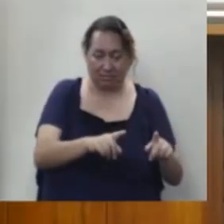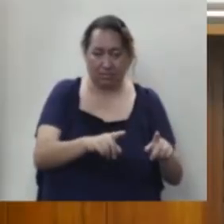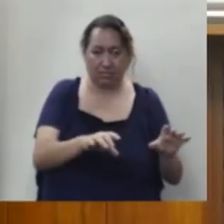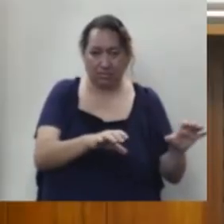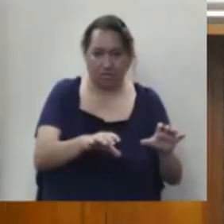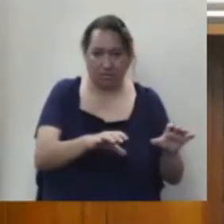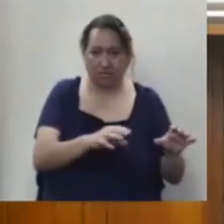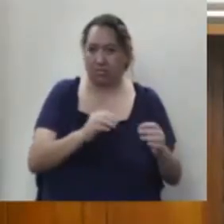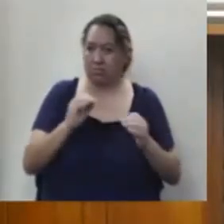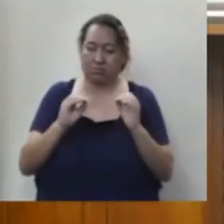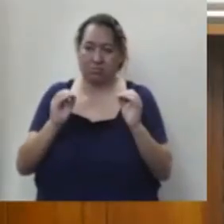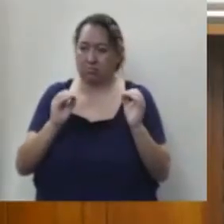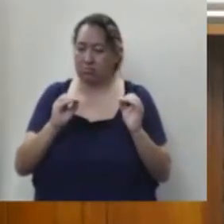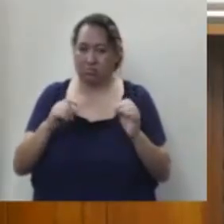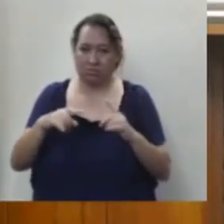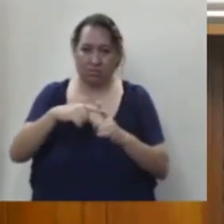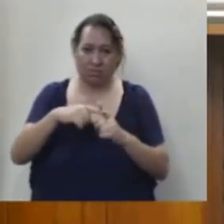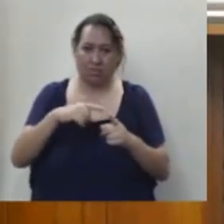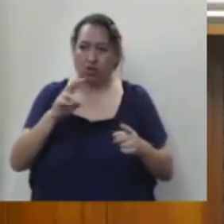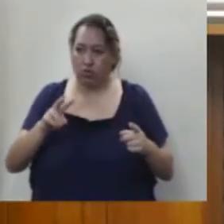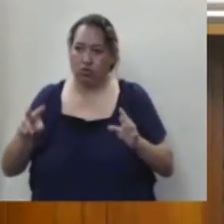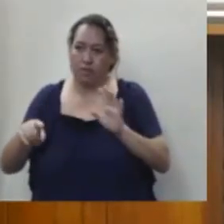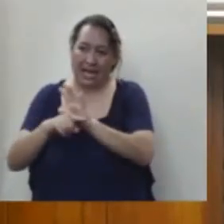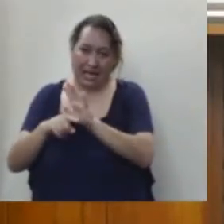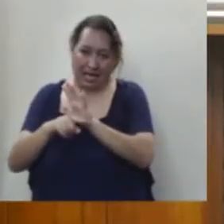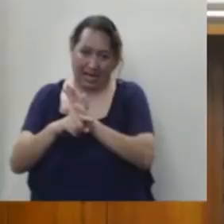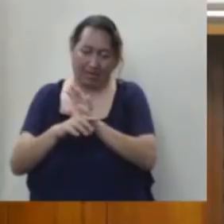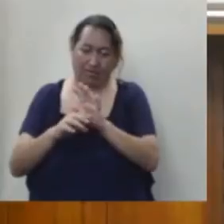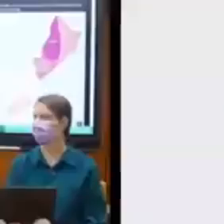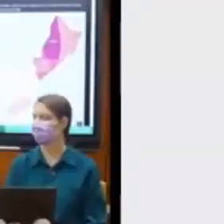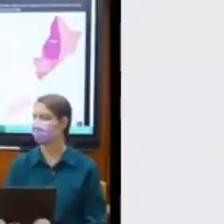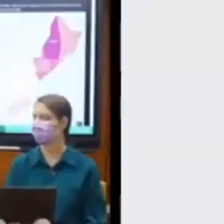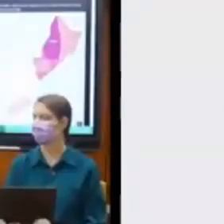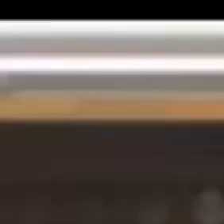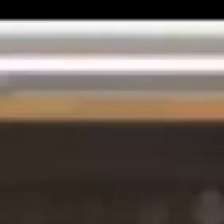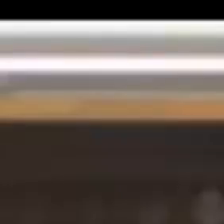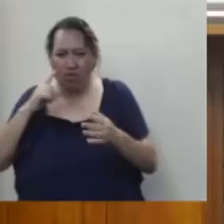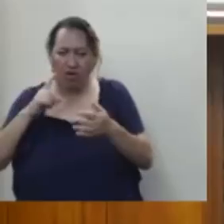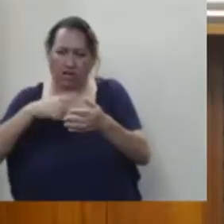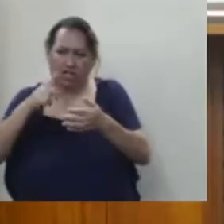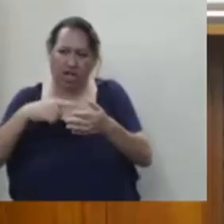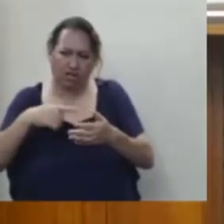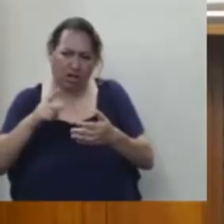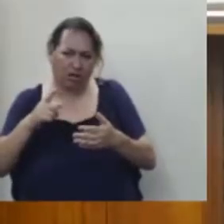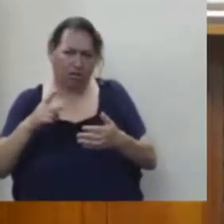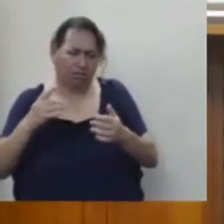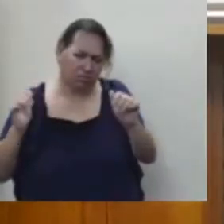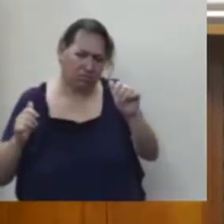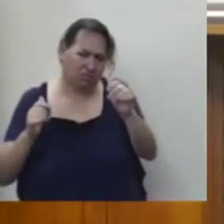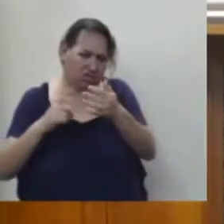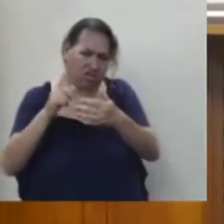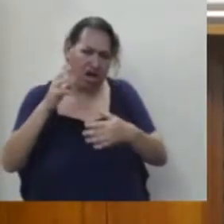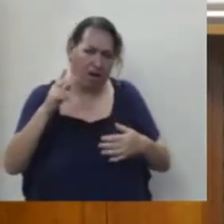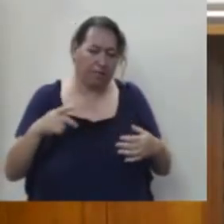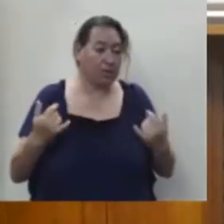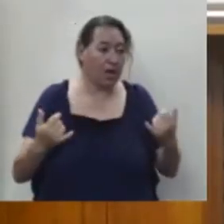positive and 22 have been negative and 4 are due to follow-up. Stephanie, would you like to add anything else in terms of what you see in the laboratory as well? Since